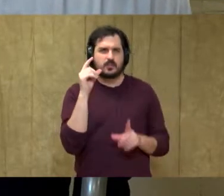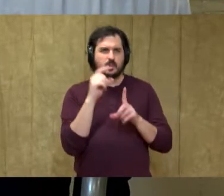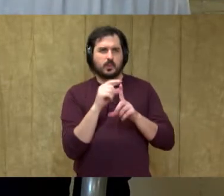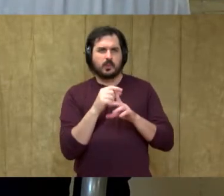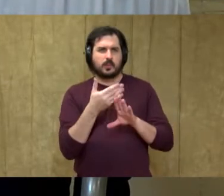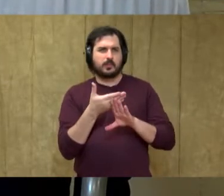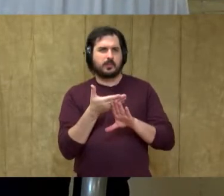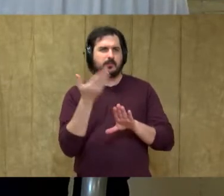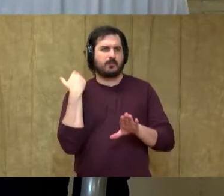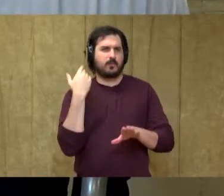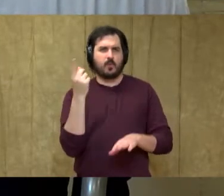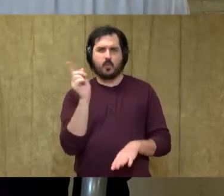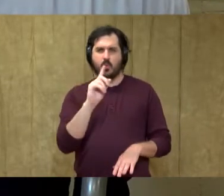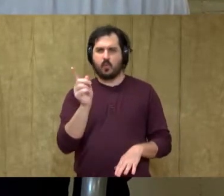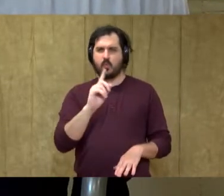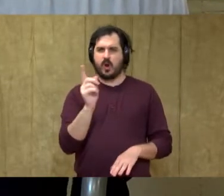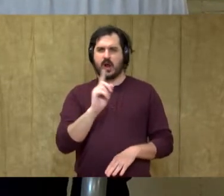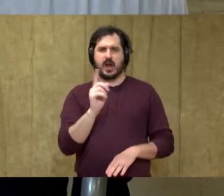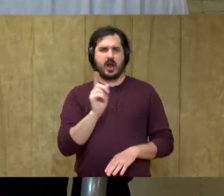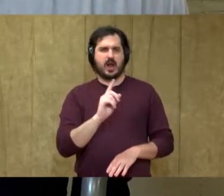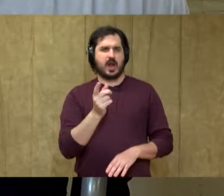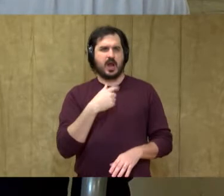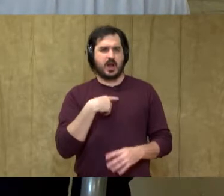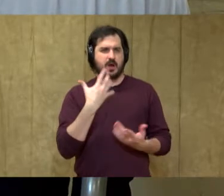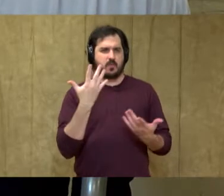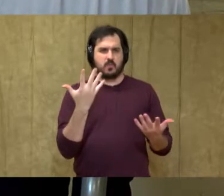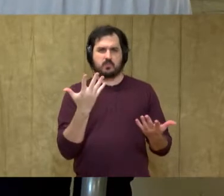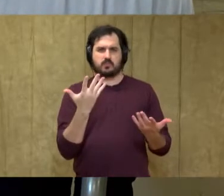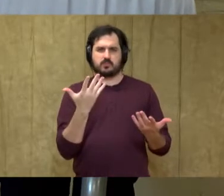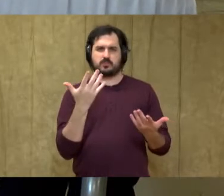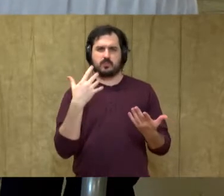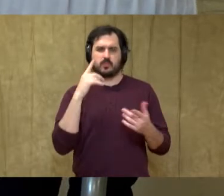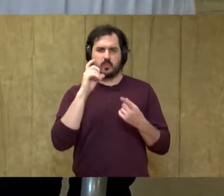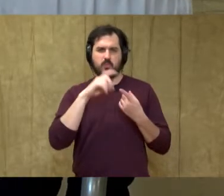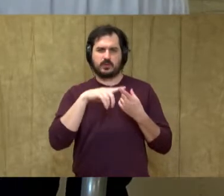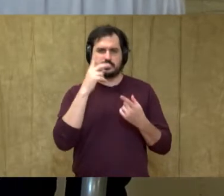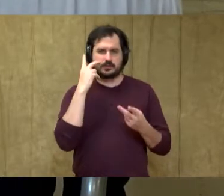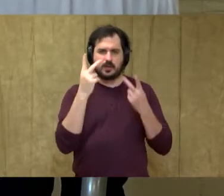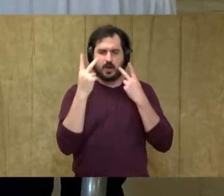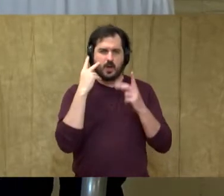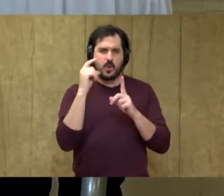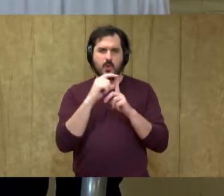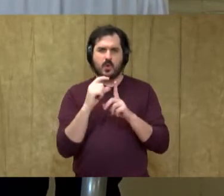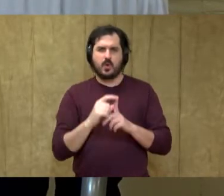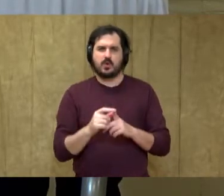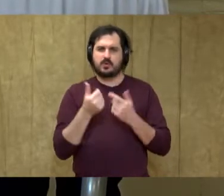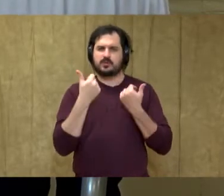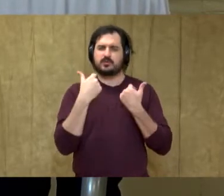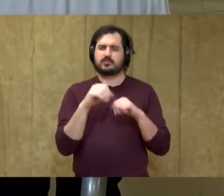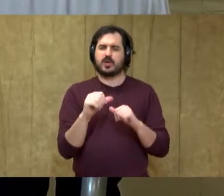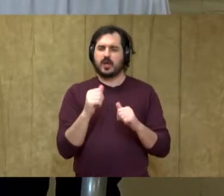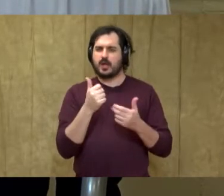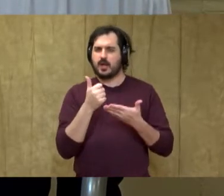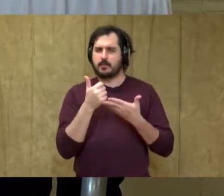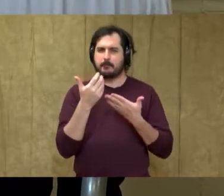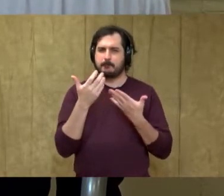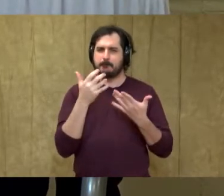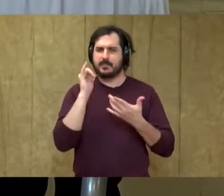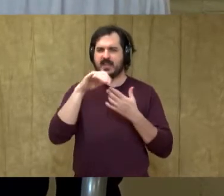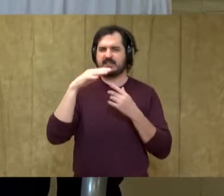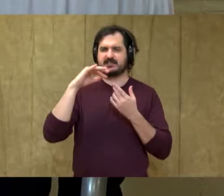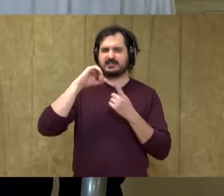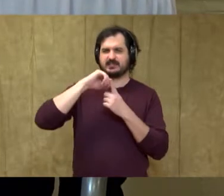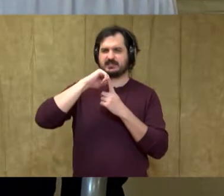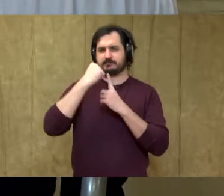word? And try to put yourself in those types of settings and where have I heard it? When have I heard it?